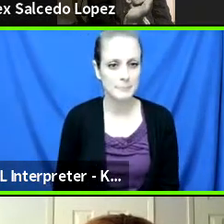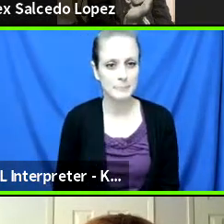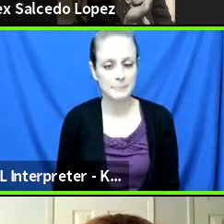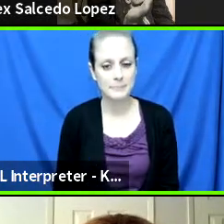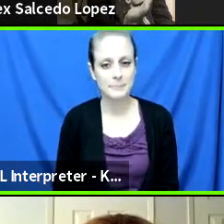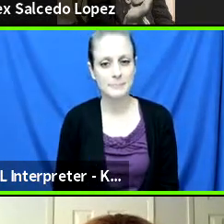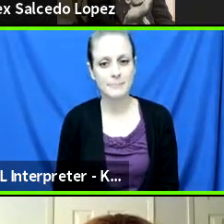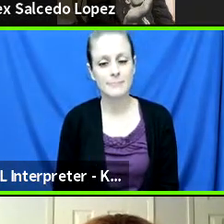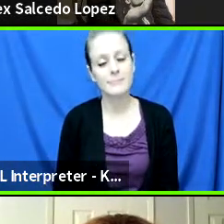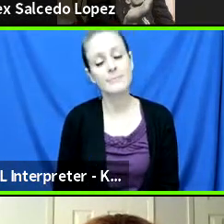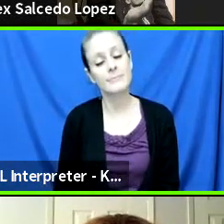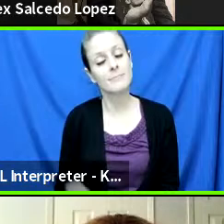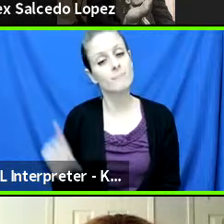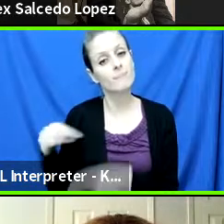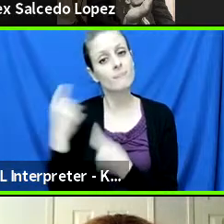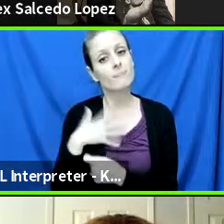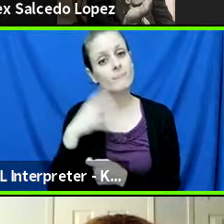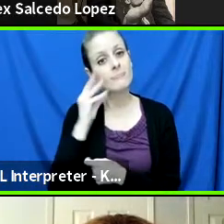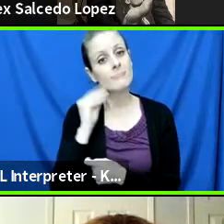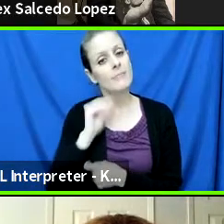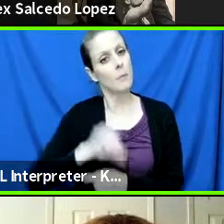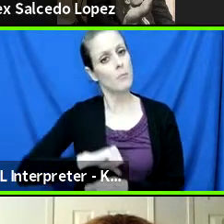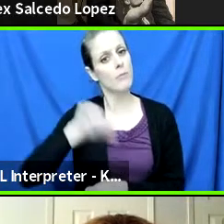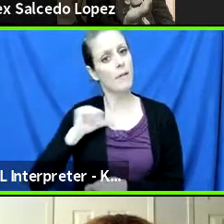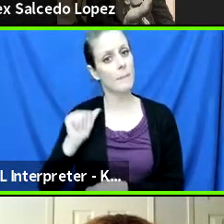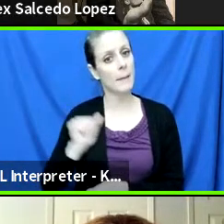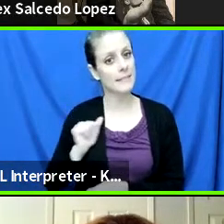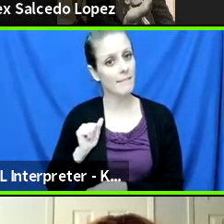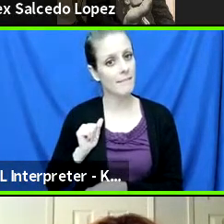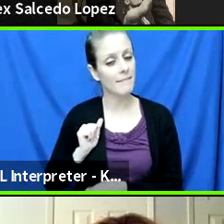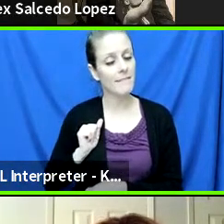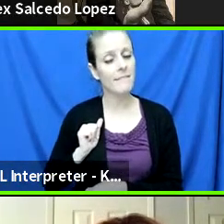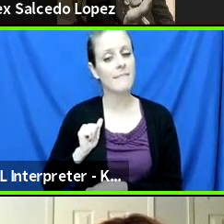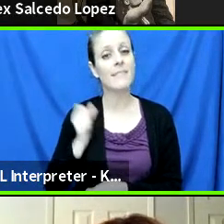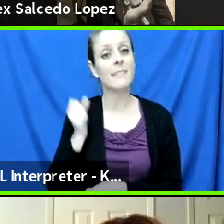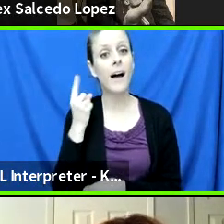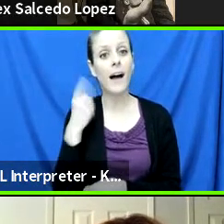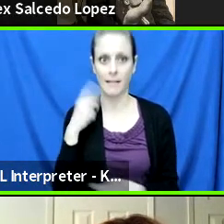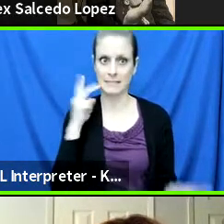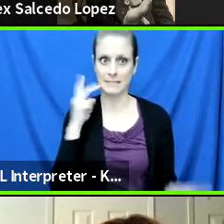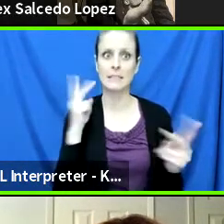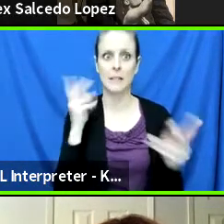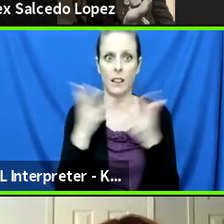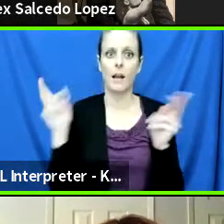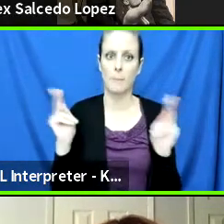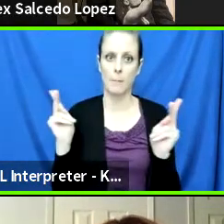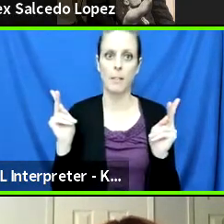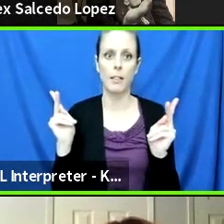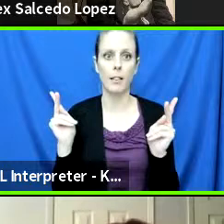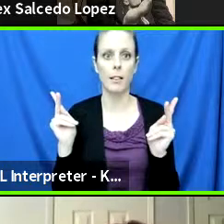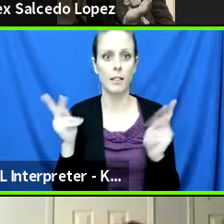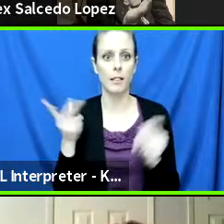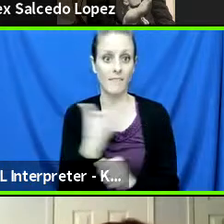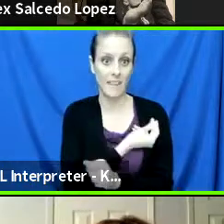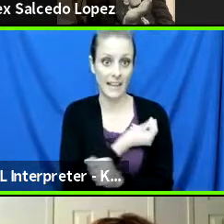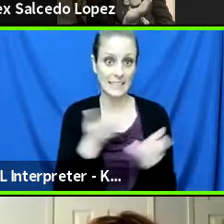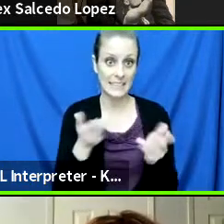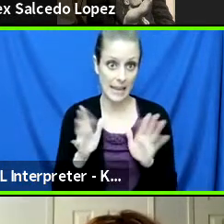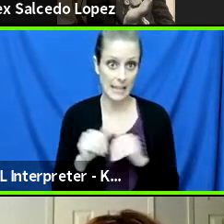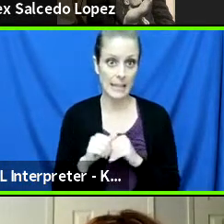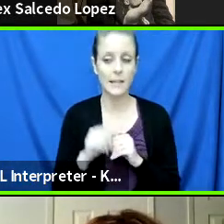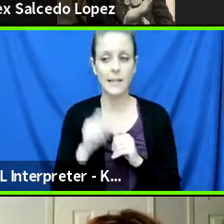it's an experience that makes me proud of myself, because I've seen a lot of people get vaccinated and get